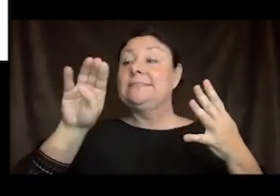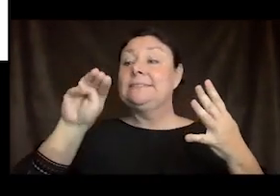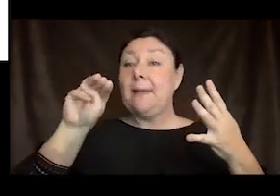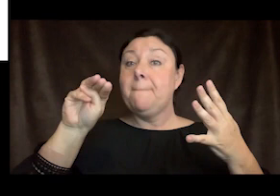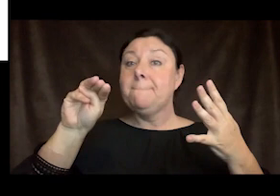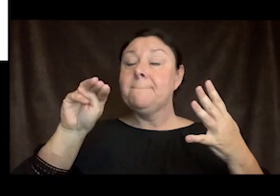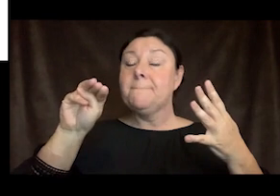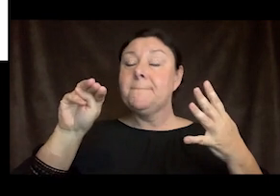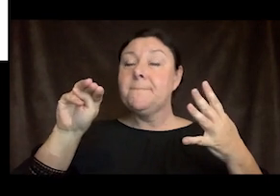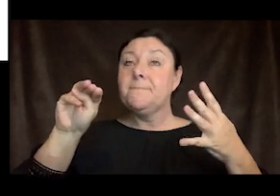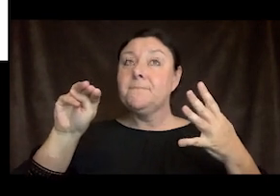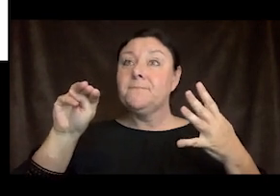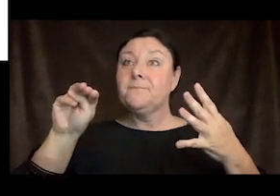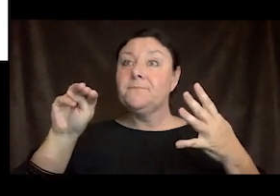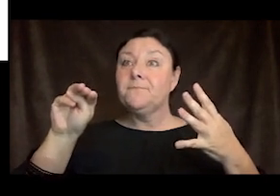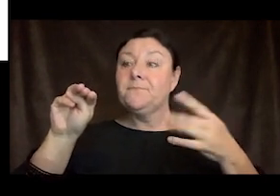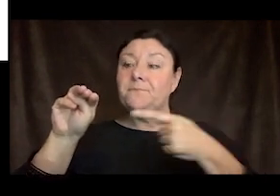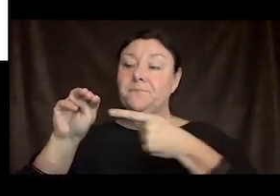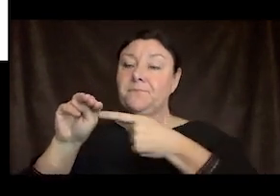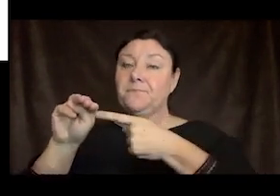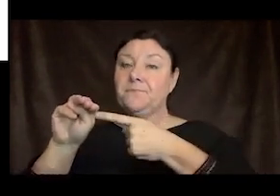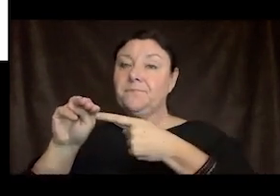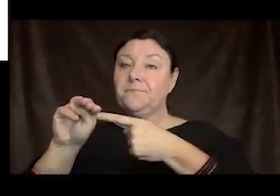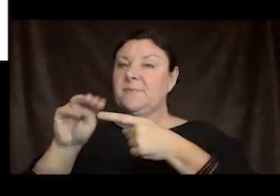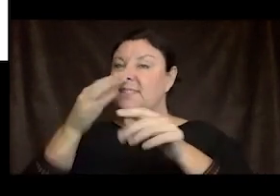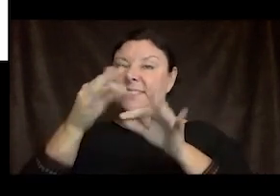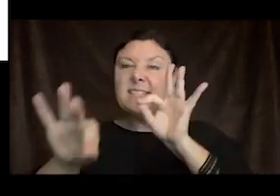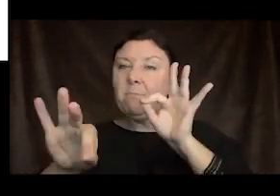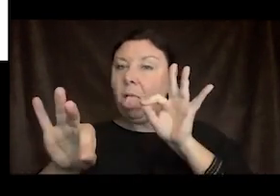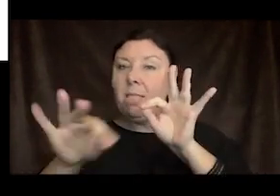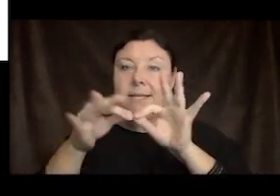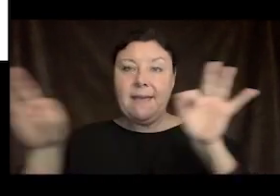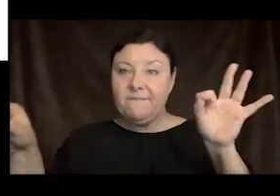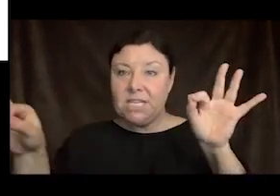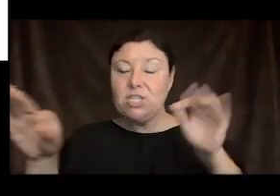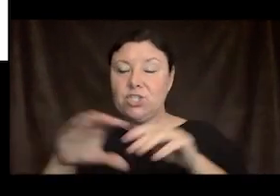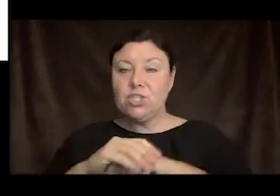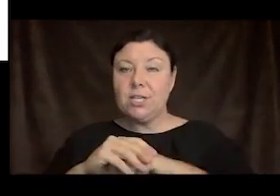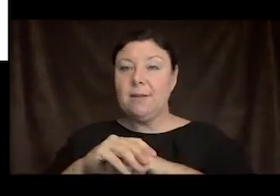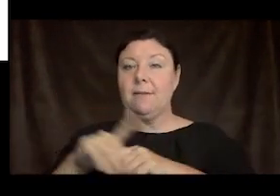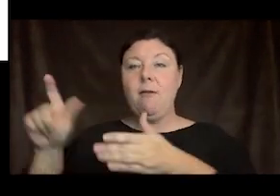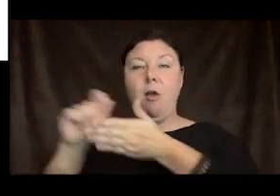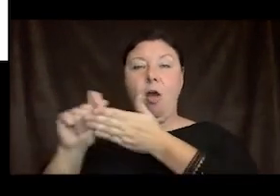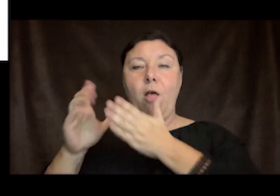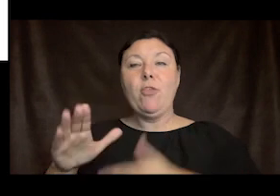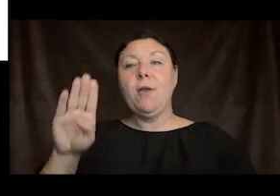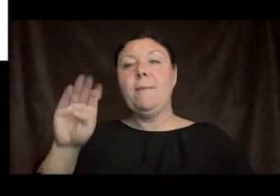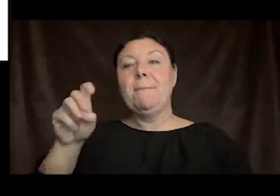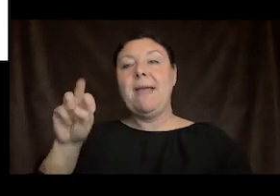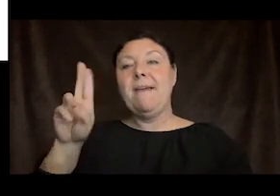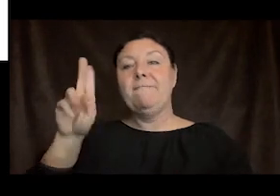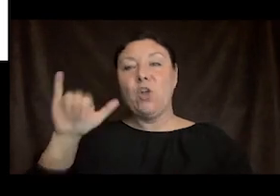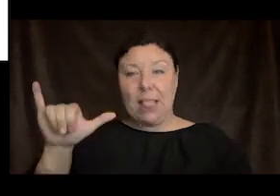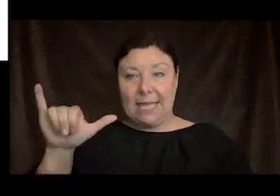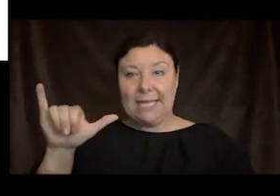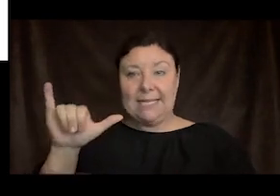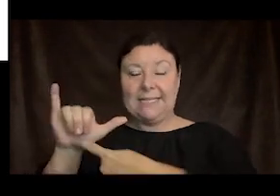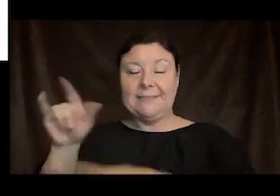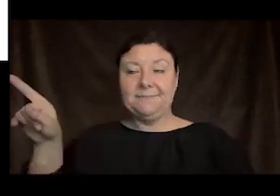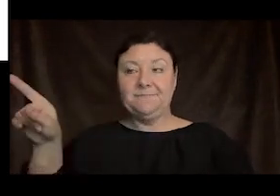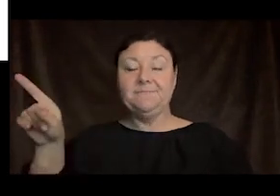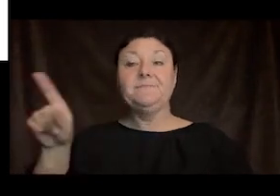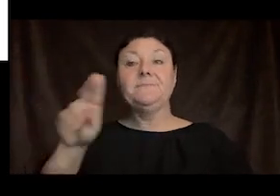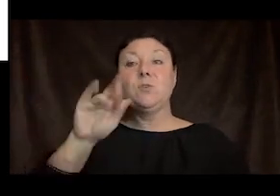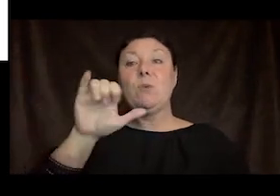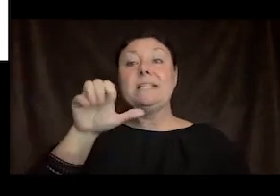racism is a very simple definition that Beverly Tatum uses, and I borrow this from her work, that racism